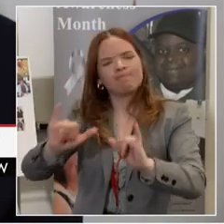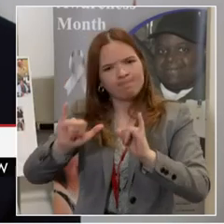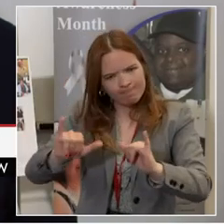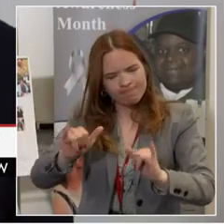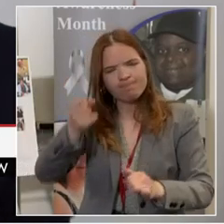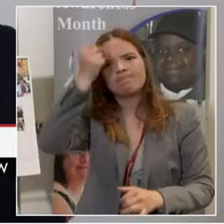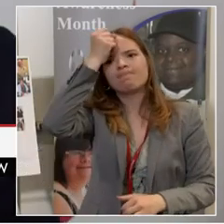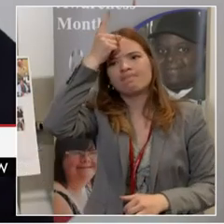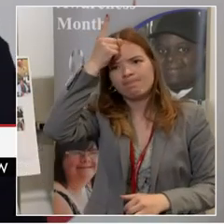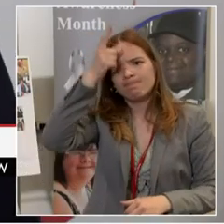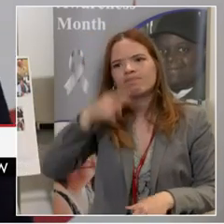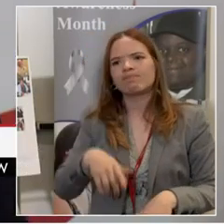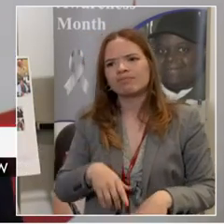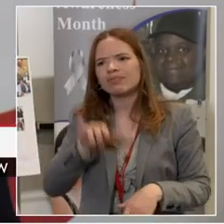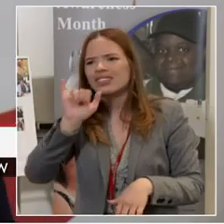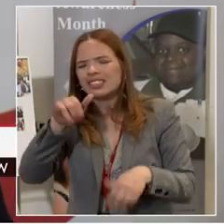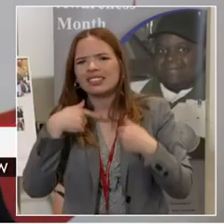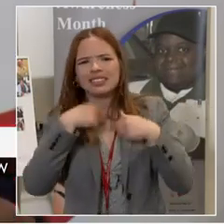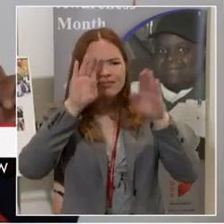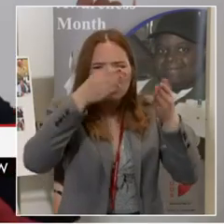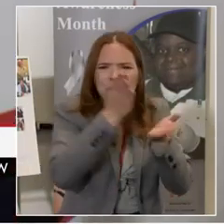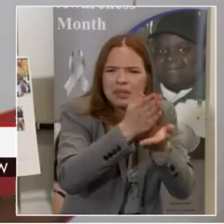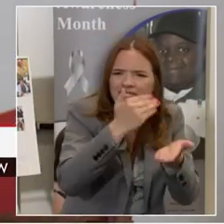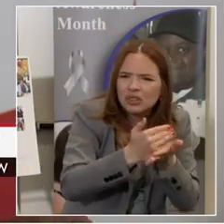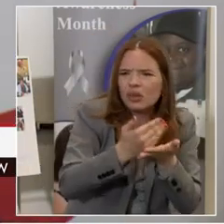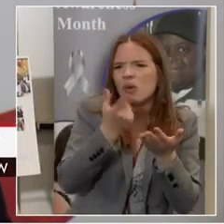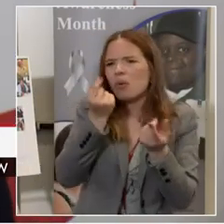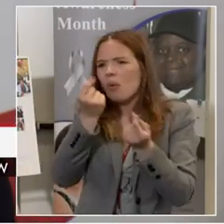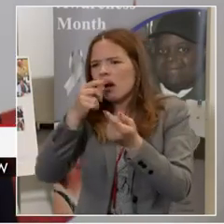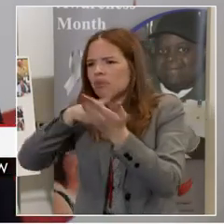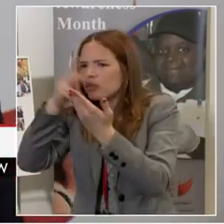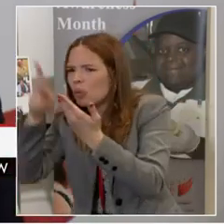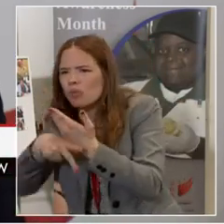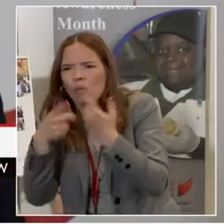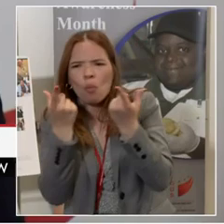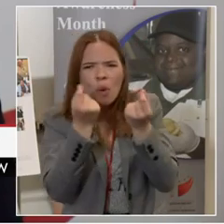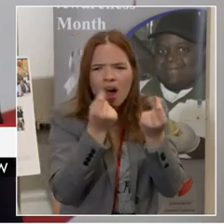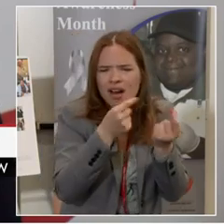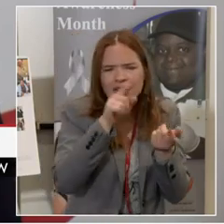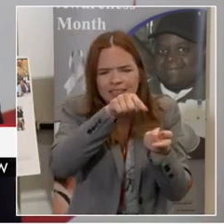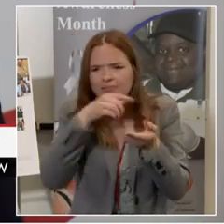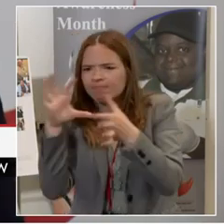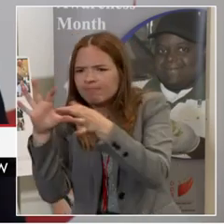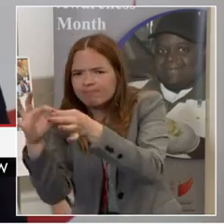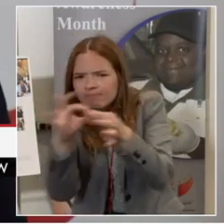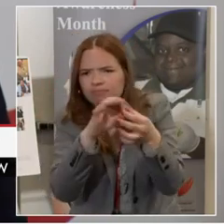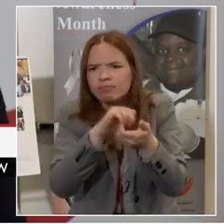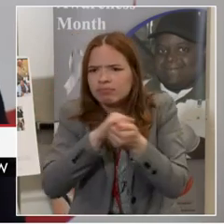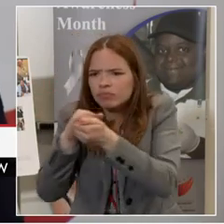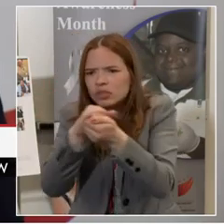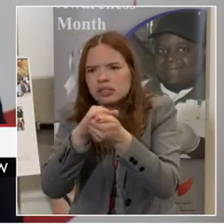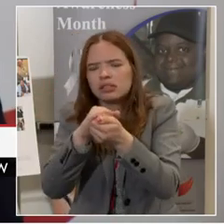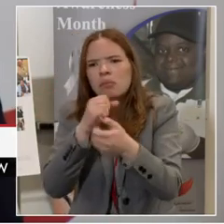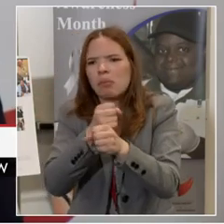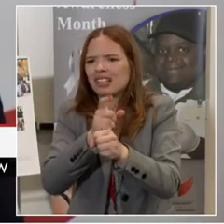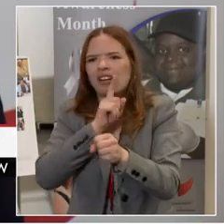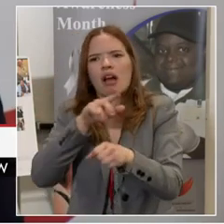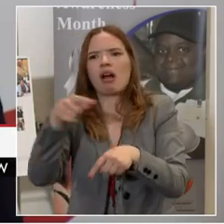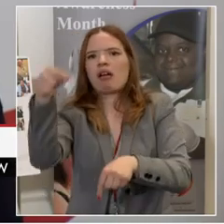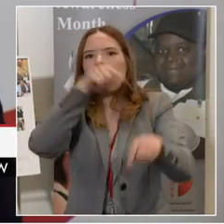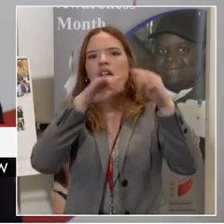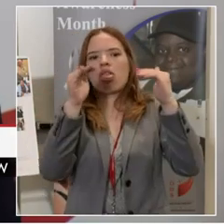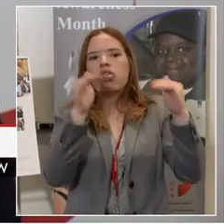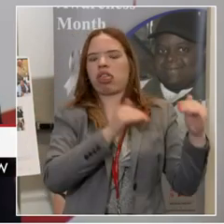budget, you with your programs and services, to make sure we never go back there. Are you with me? Can I count on you to do